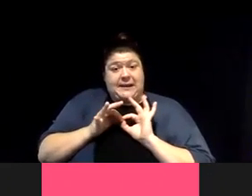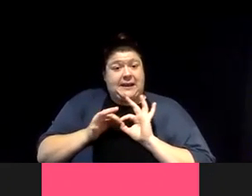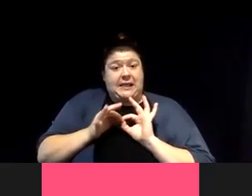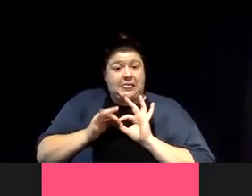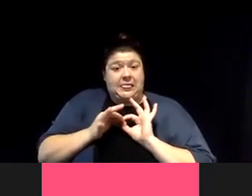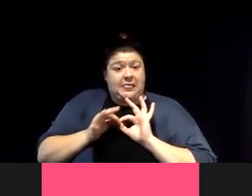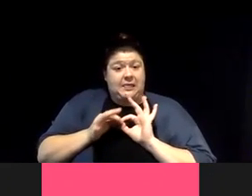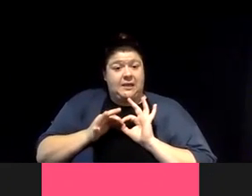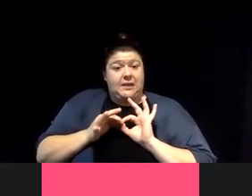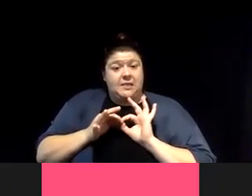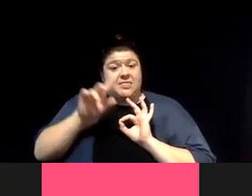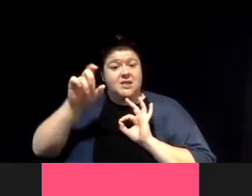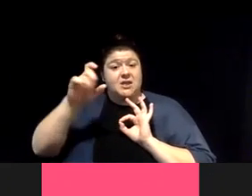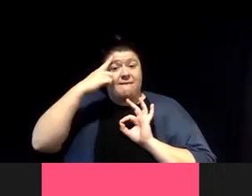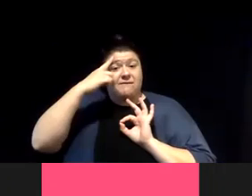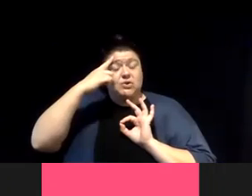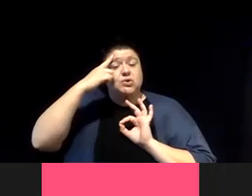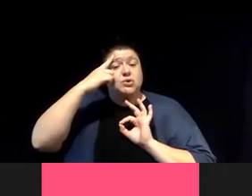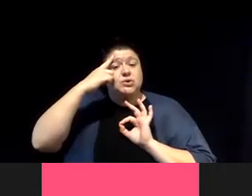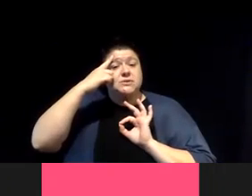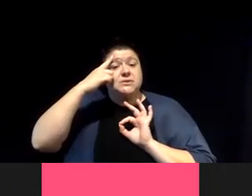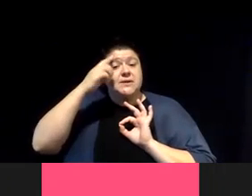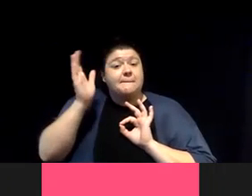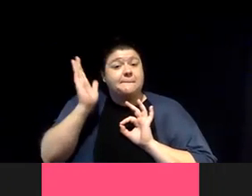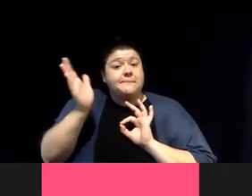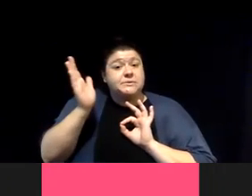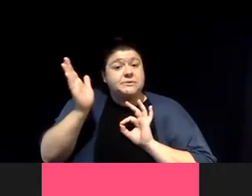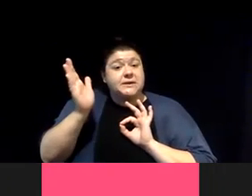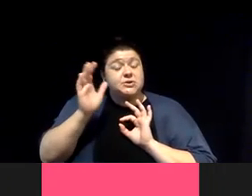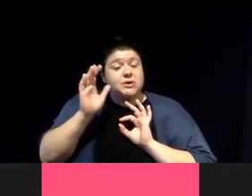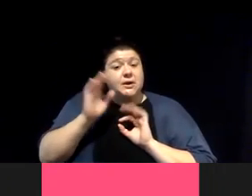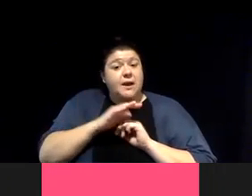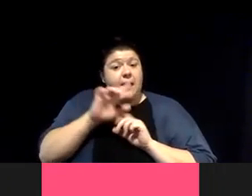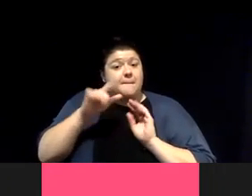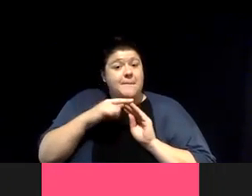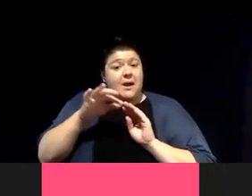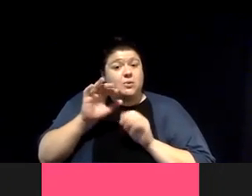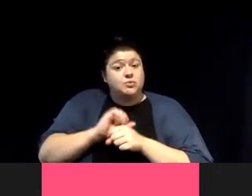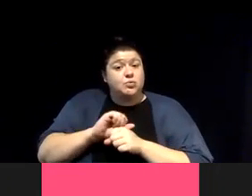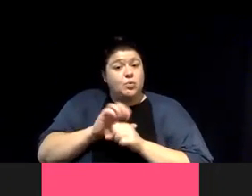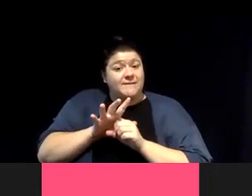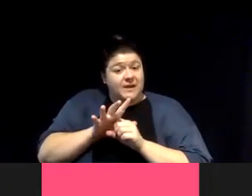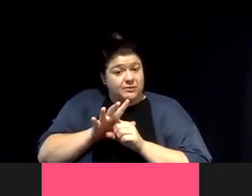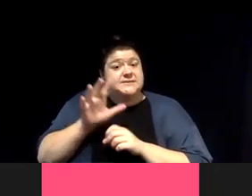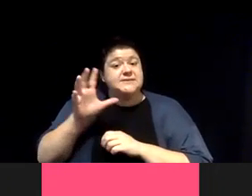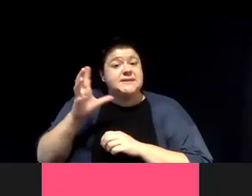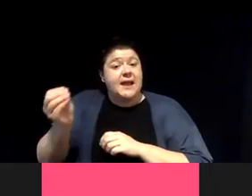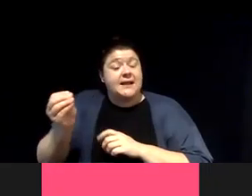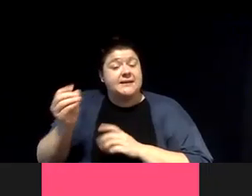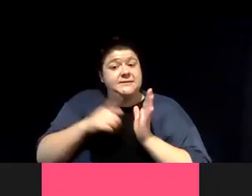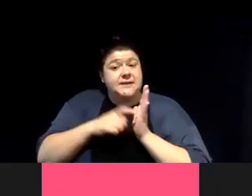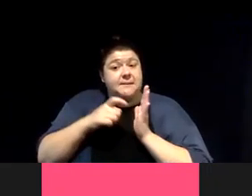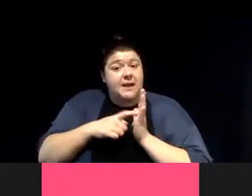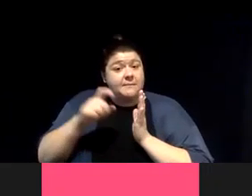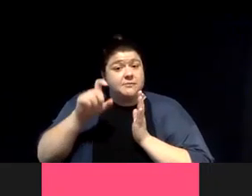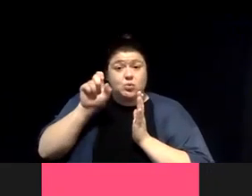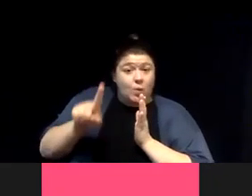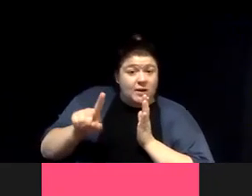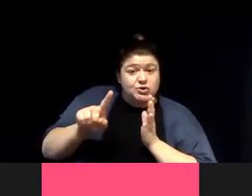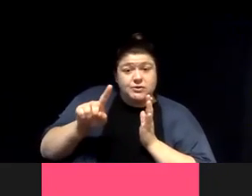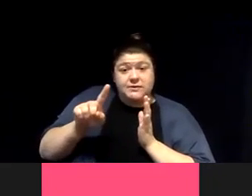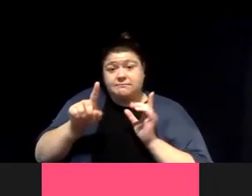the governor's update, and sometimes conversations or question and